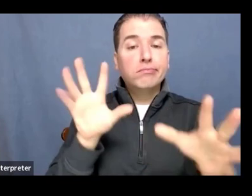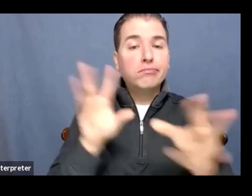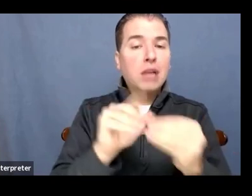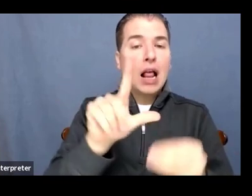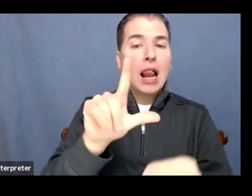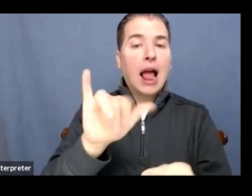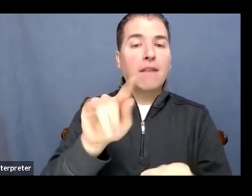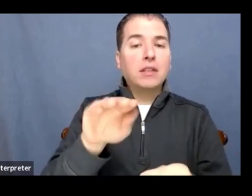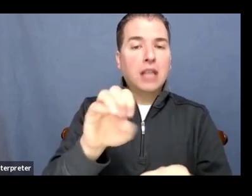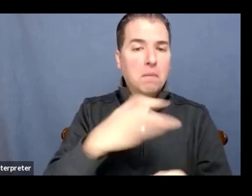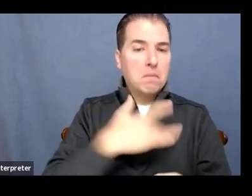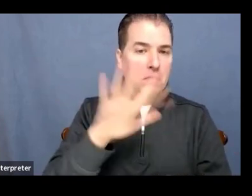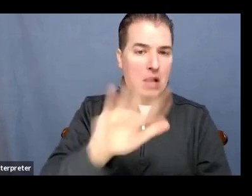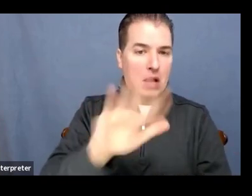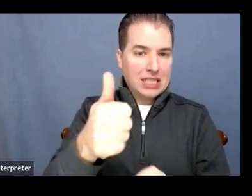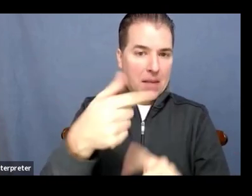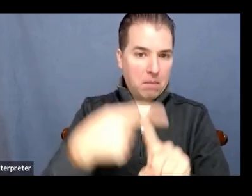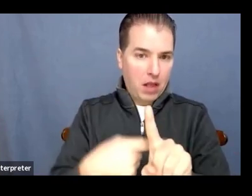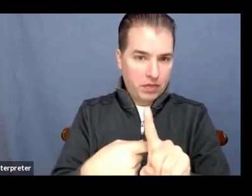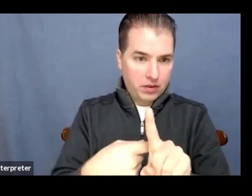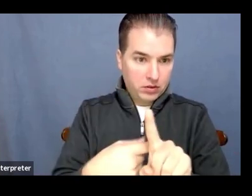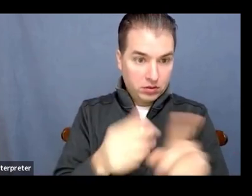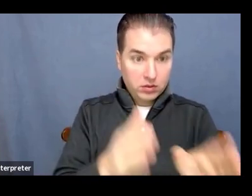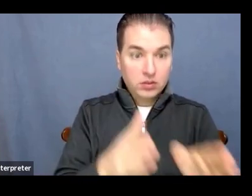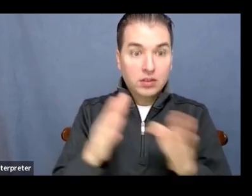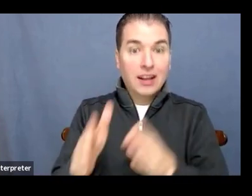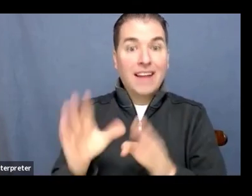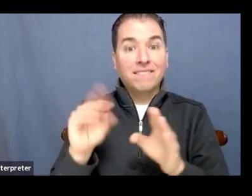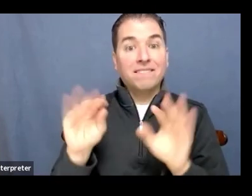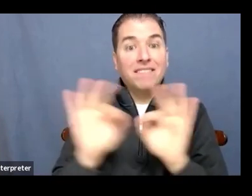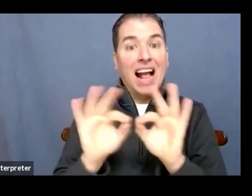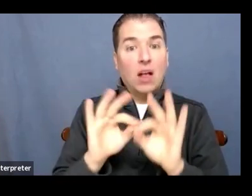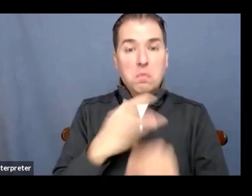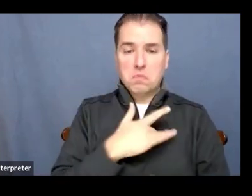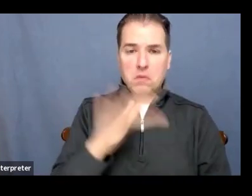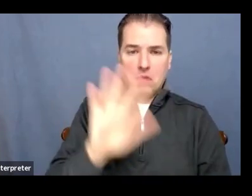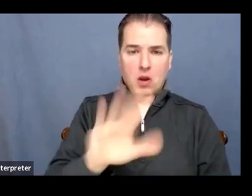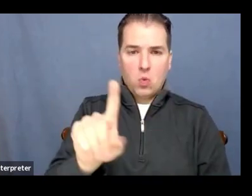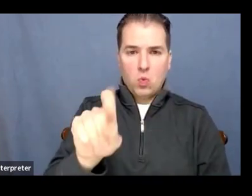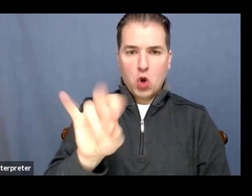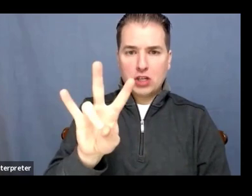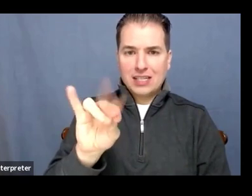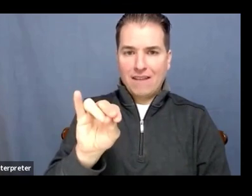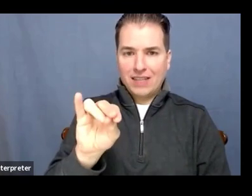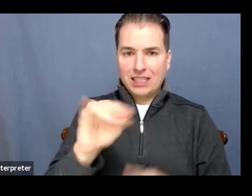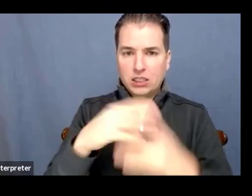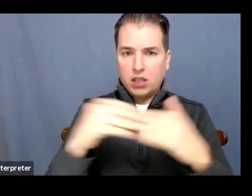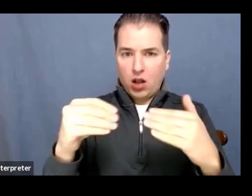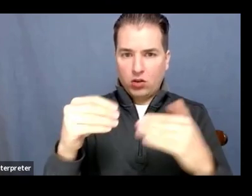10 months, and the average customer lifetime value is 170.